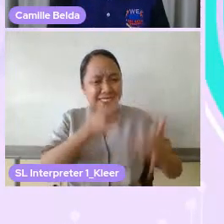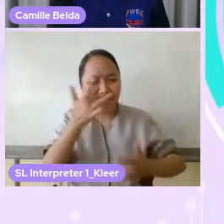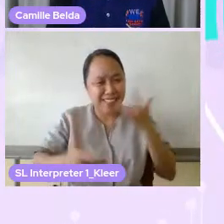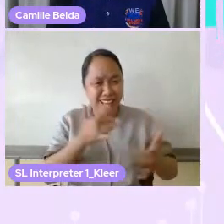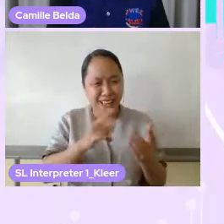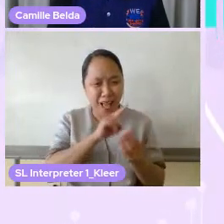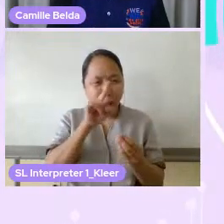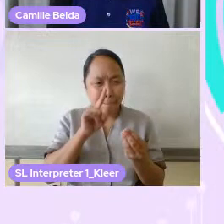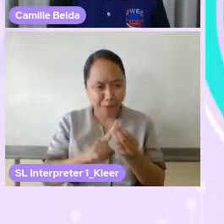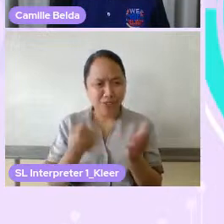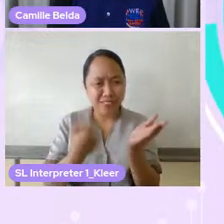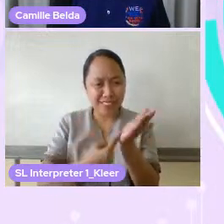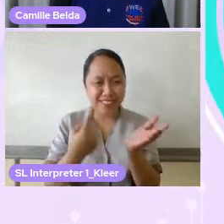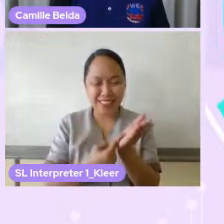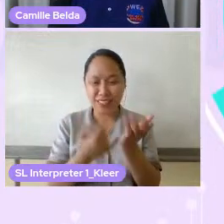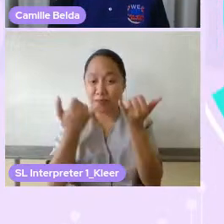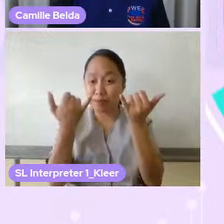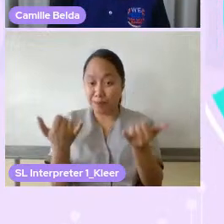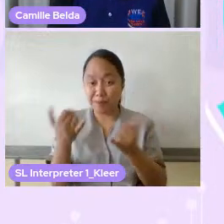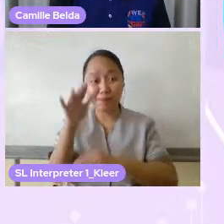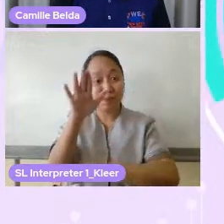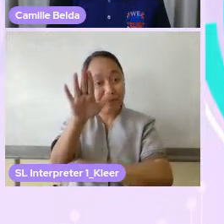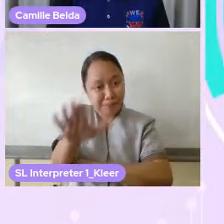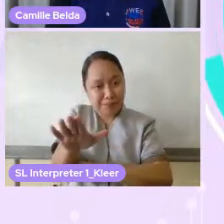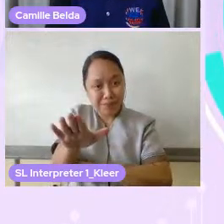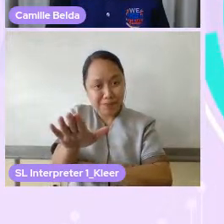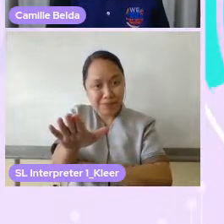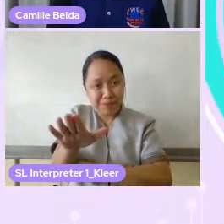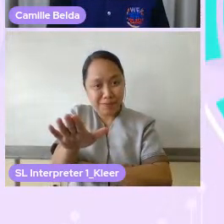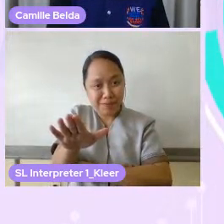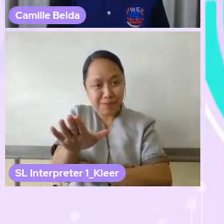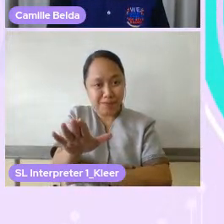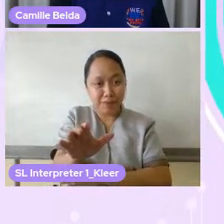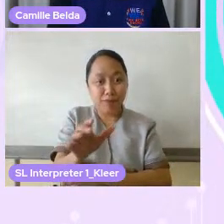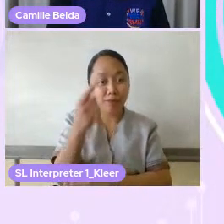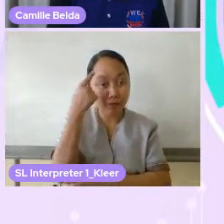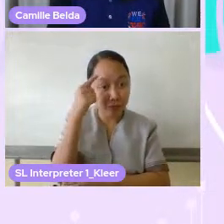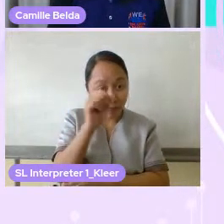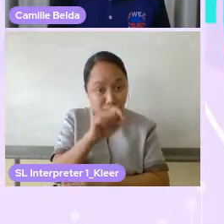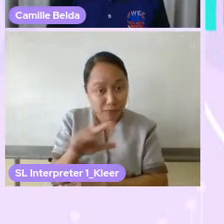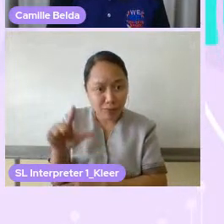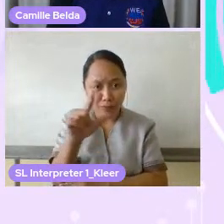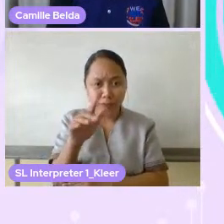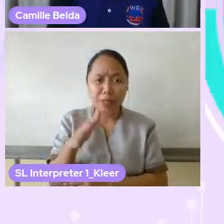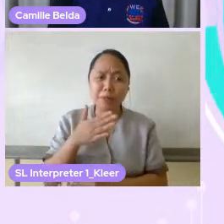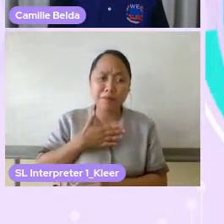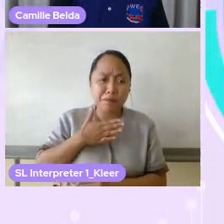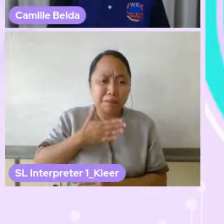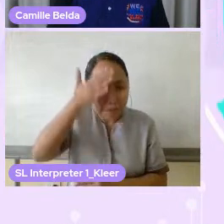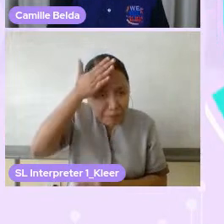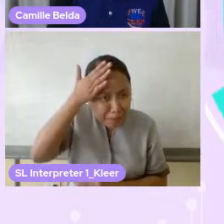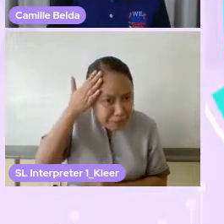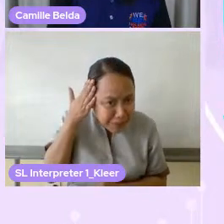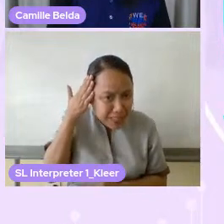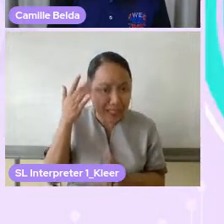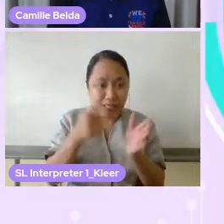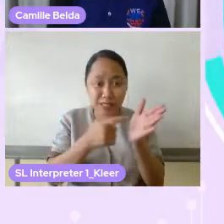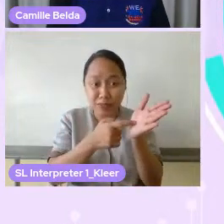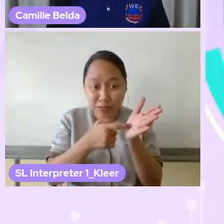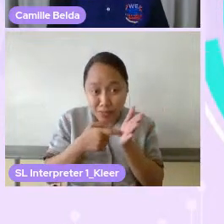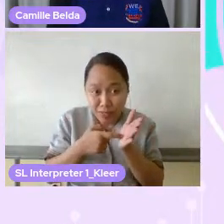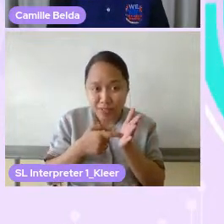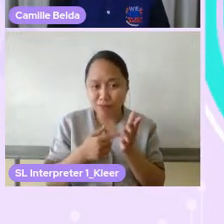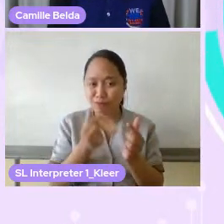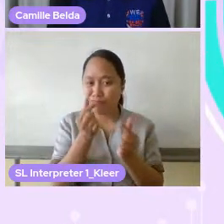talakayan natin ngayong hapon. Ngunit bago ang lahat, maaari po ba kaming makahingi o makarequest ng heart